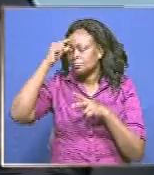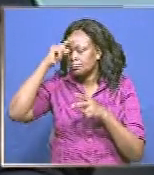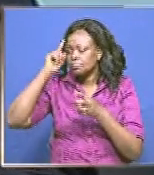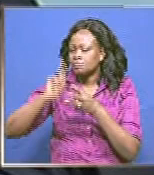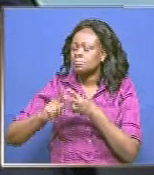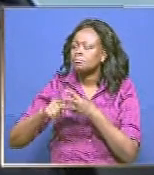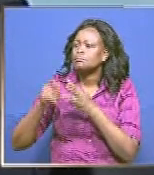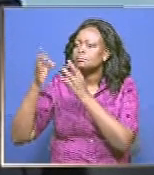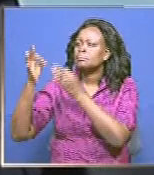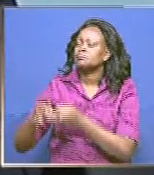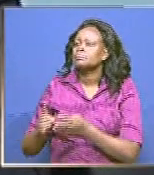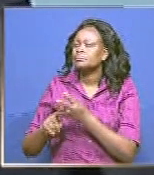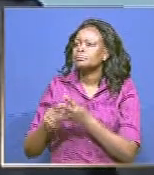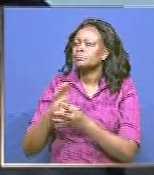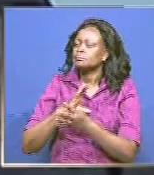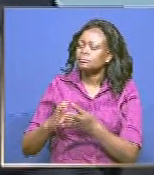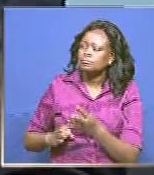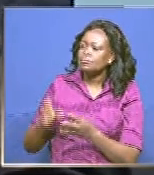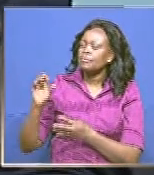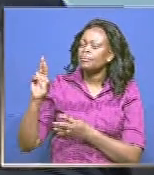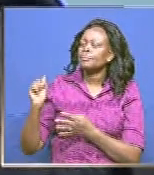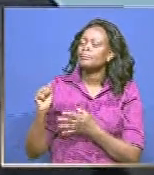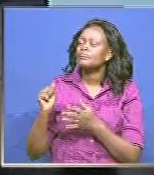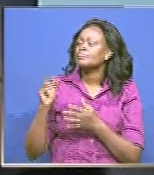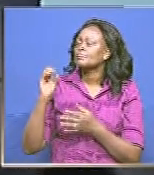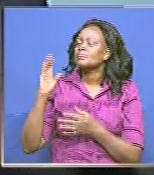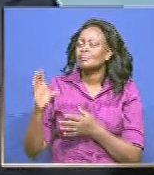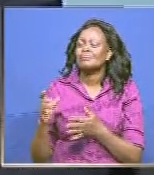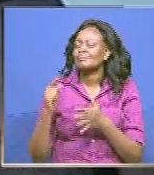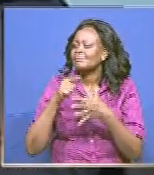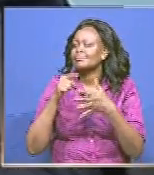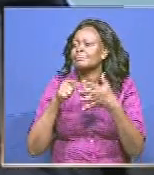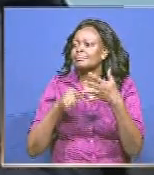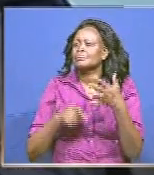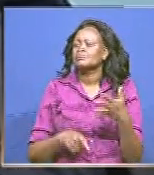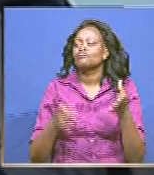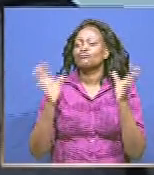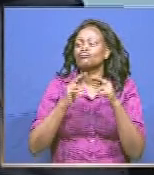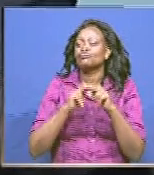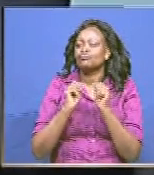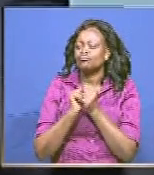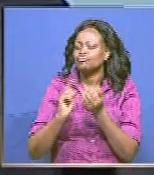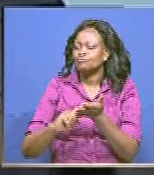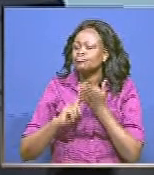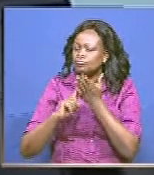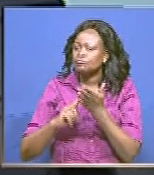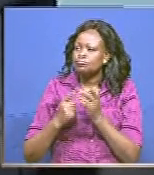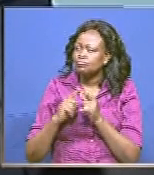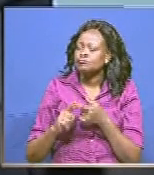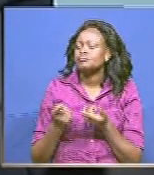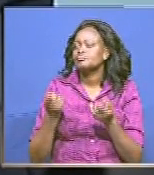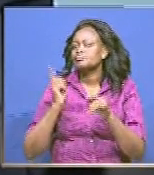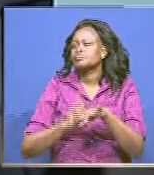the Senate, CRA, SRC, all those parties together. And it is out of that forum, the